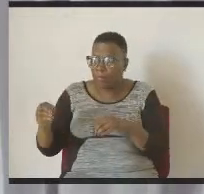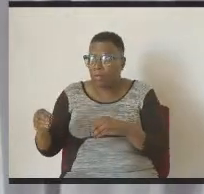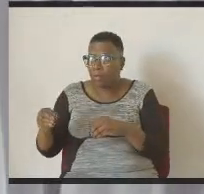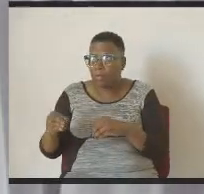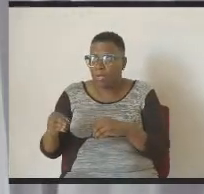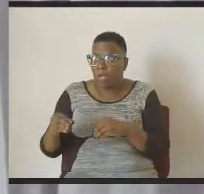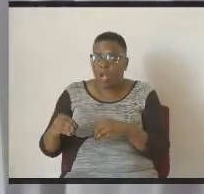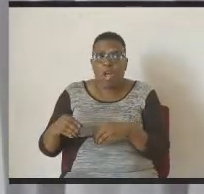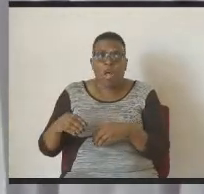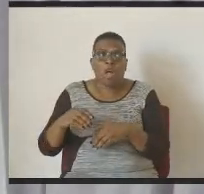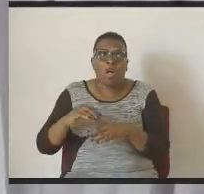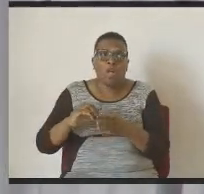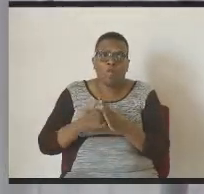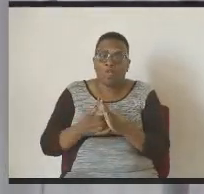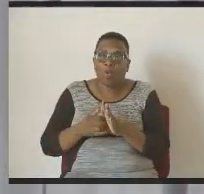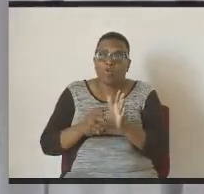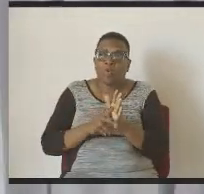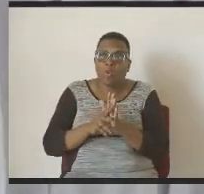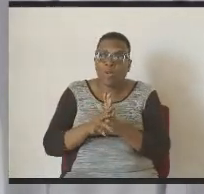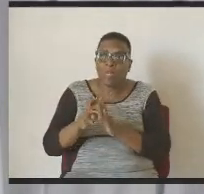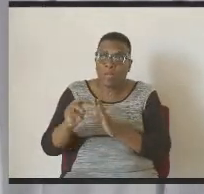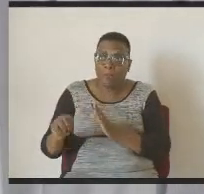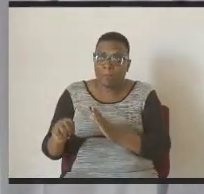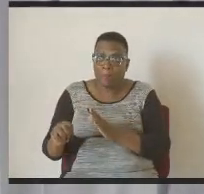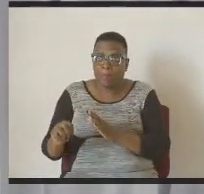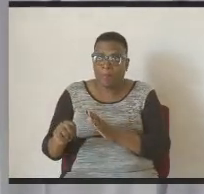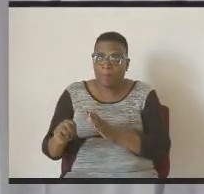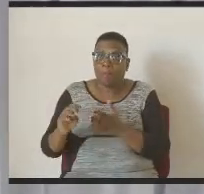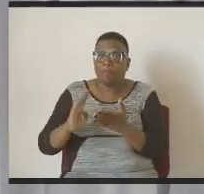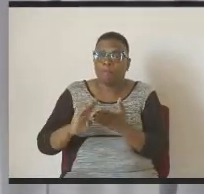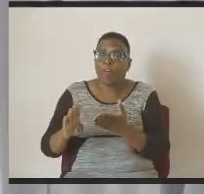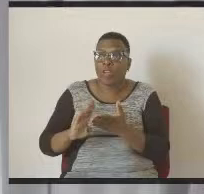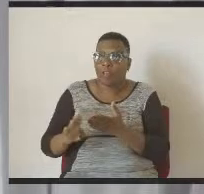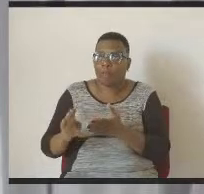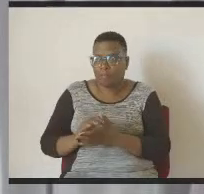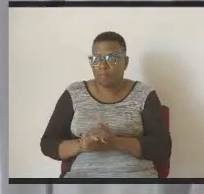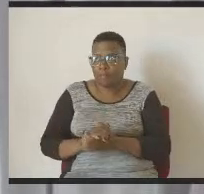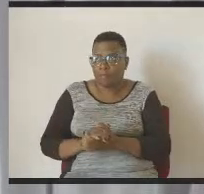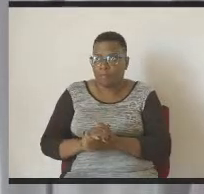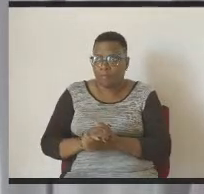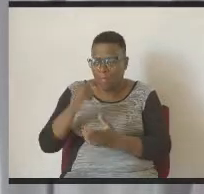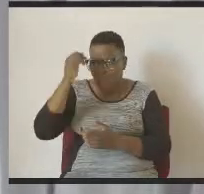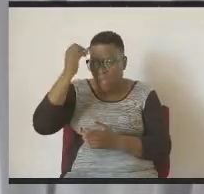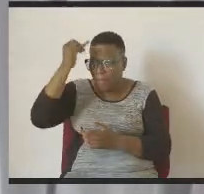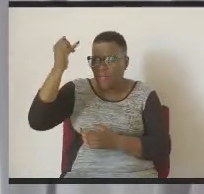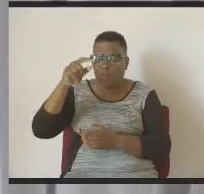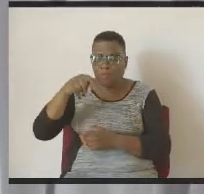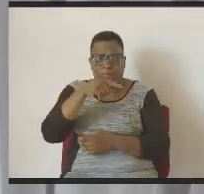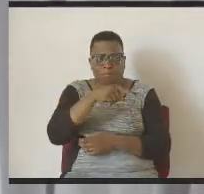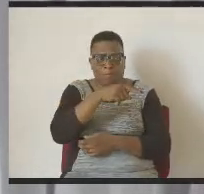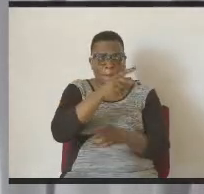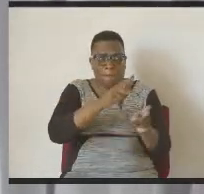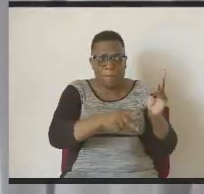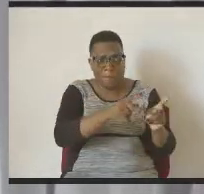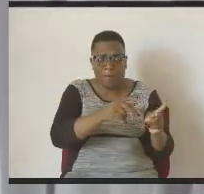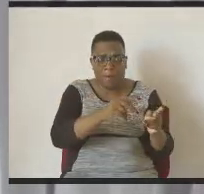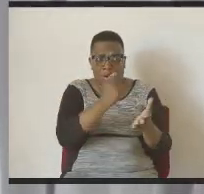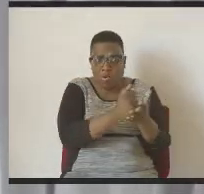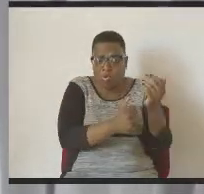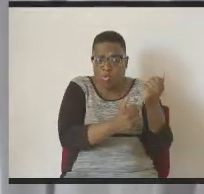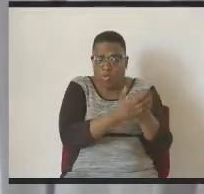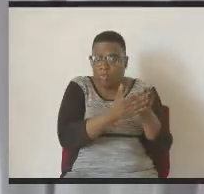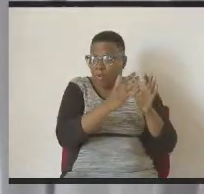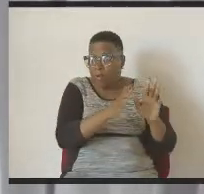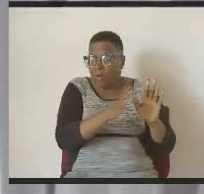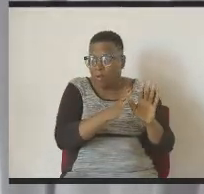That was wiped. You can imagine that? They crucified Christ for that. No one paid any